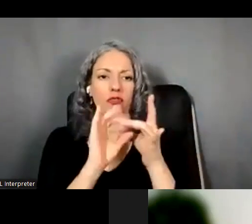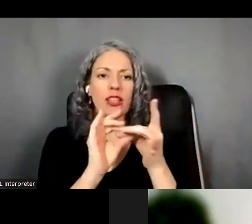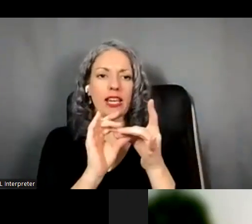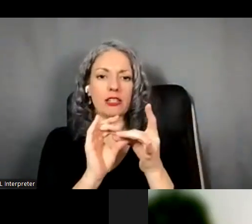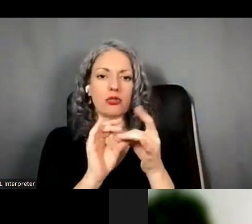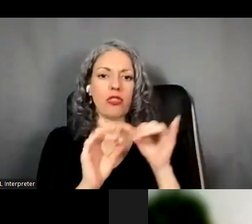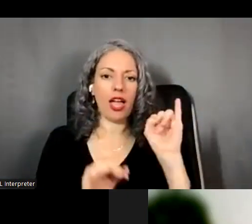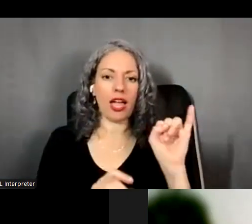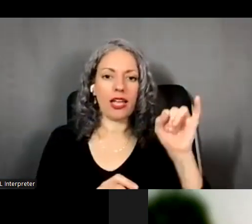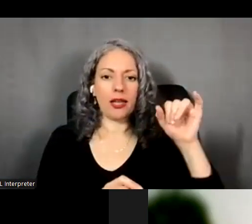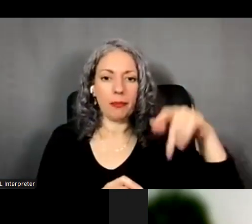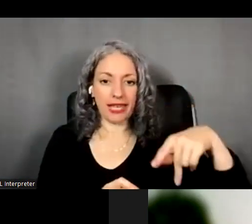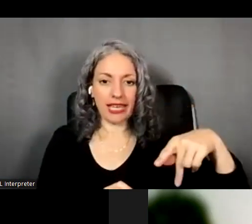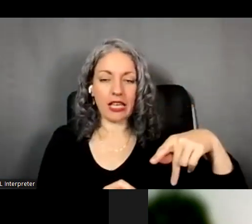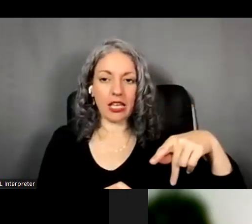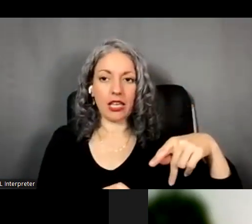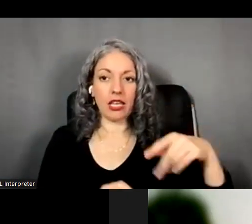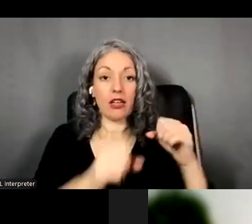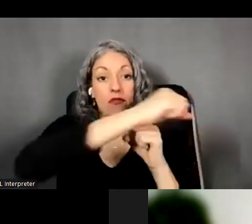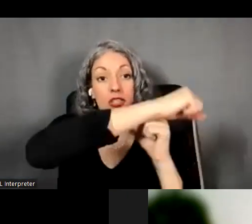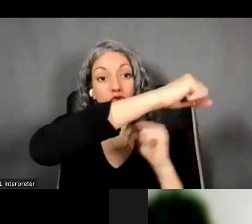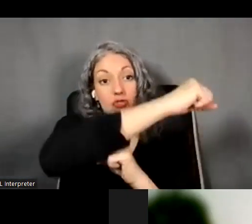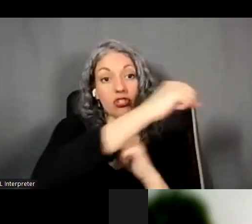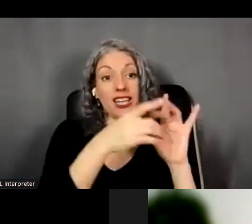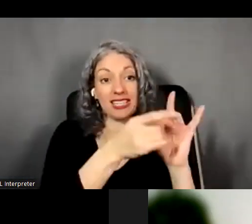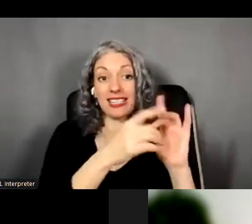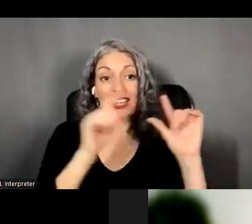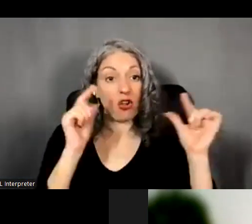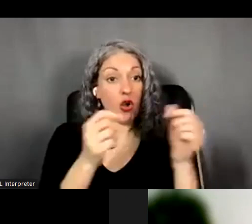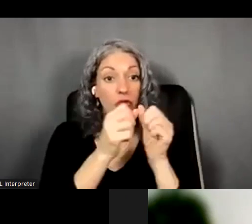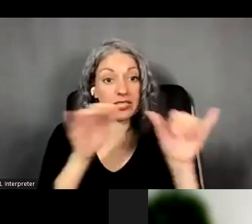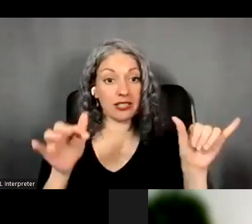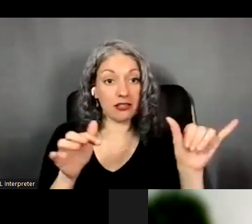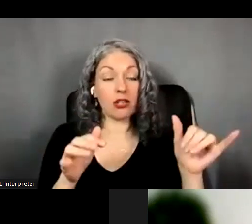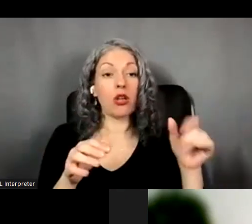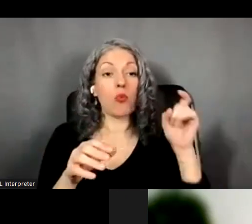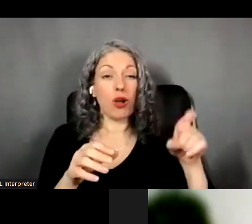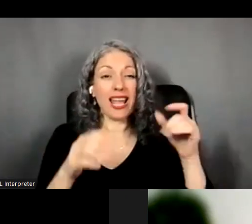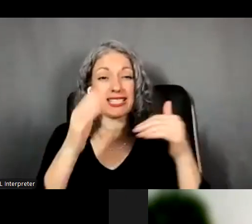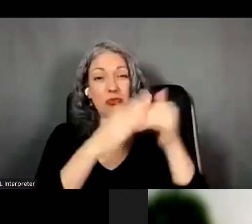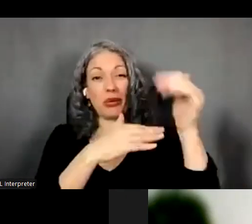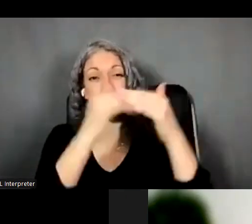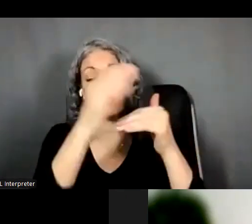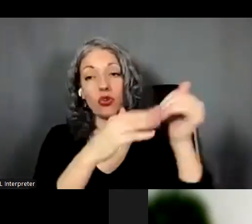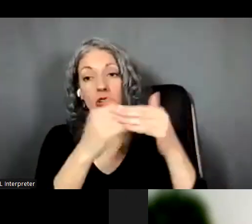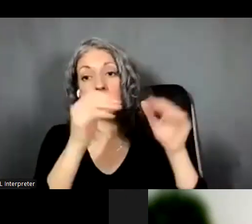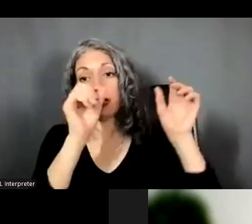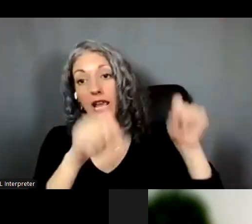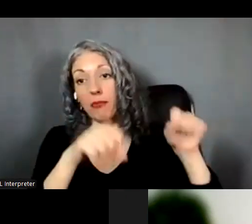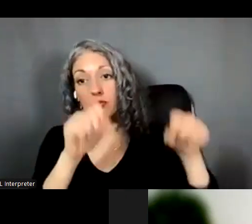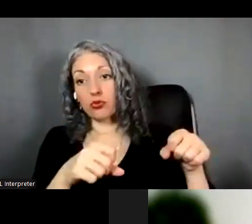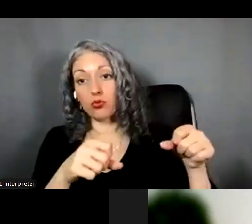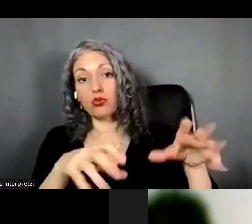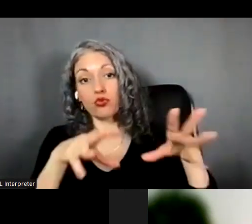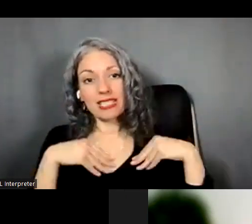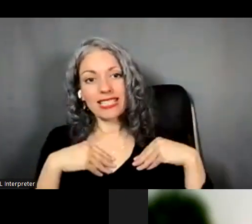IT, infrastructure and connecting all of our systems and what has to be built to be able to, receive